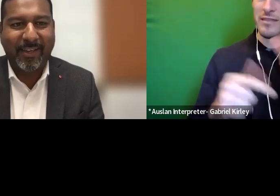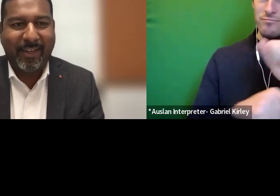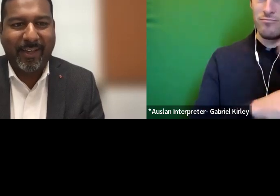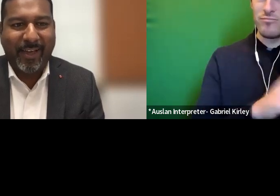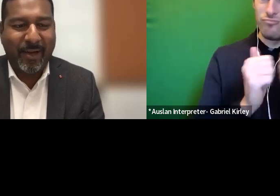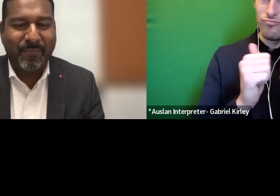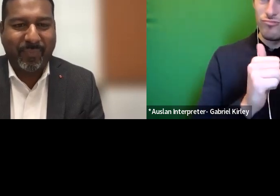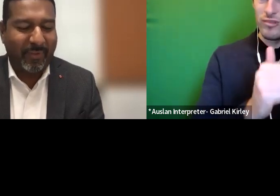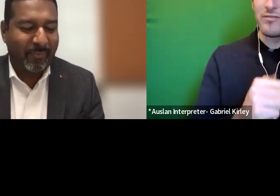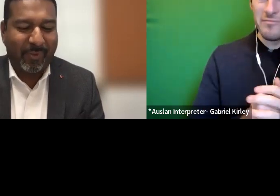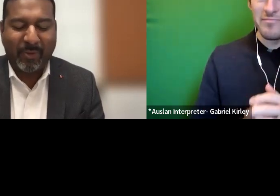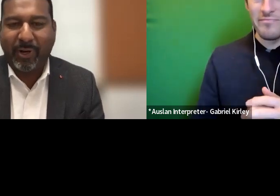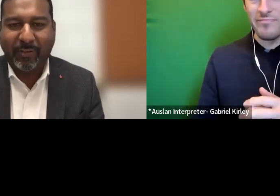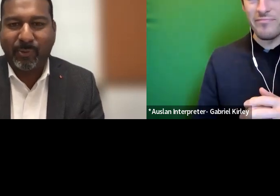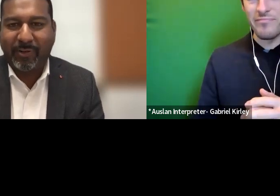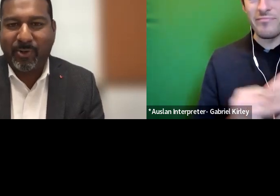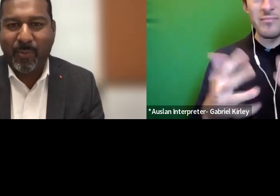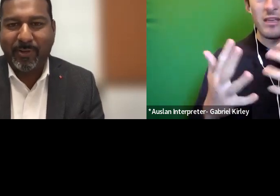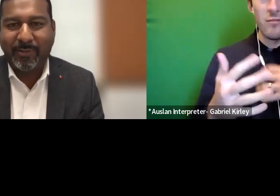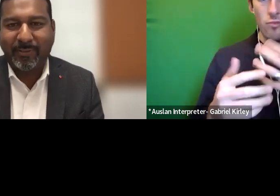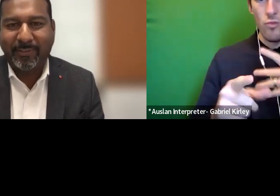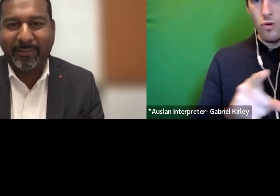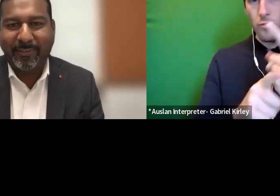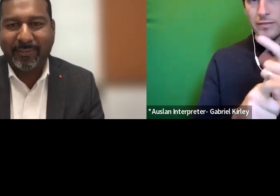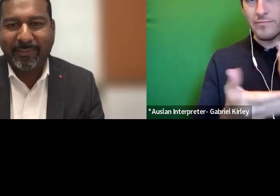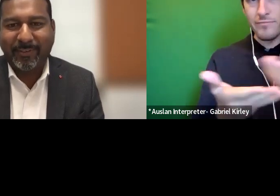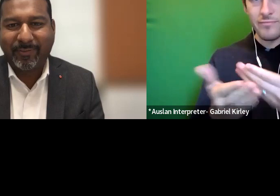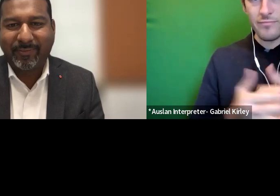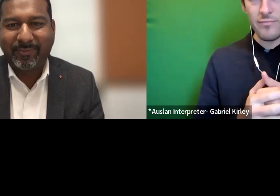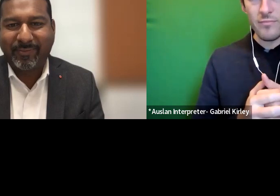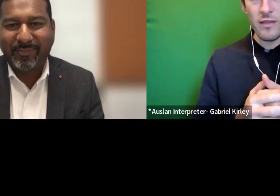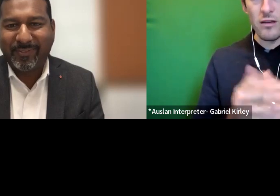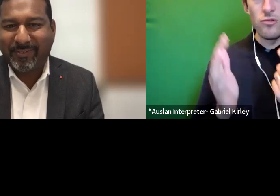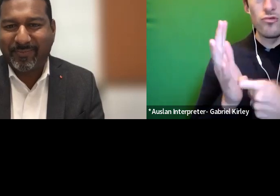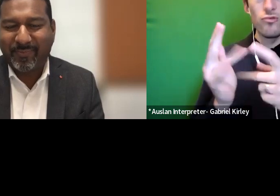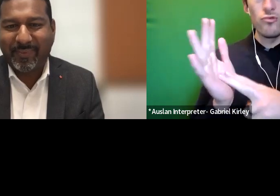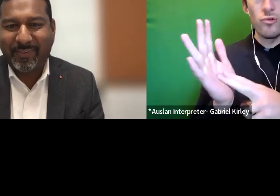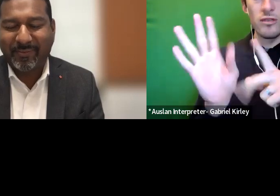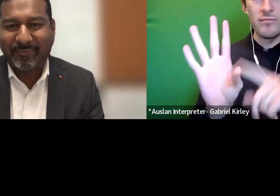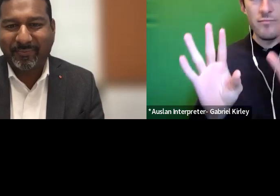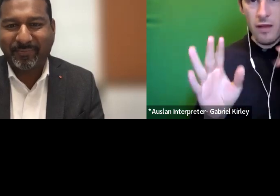case. Anyone else would like to comment? I'm happy to add something to that.